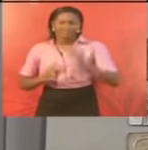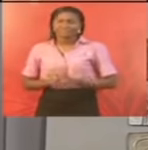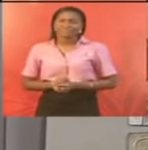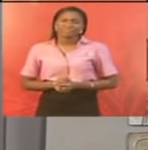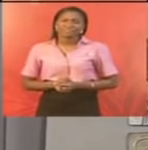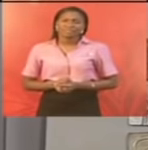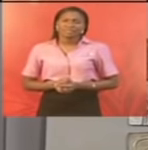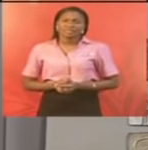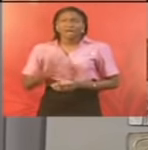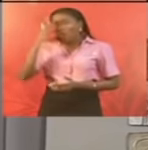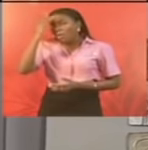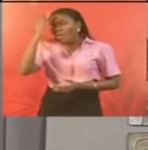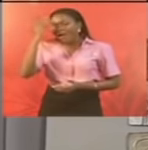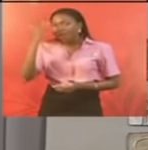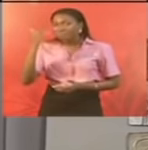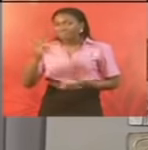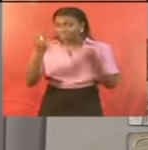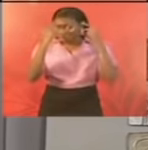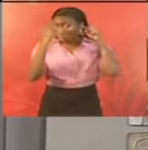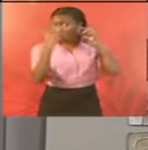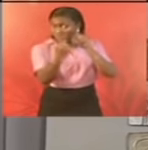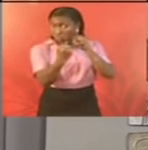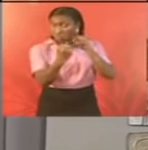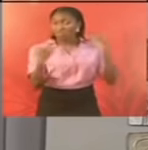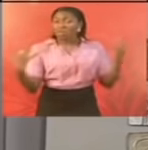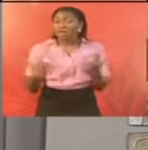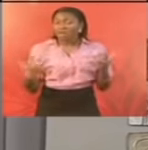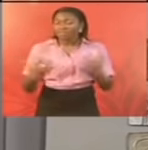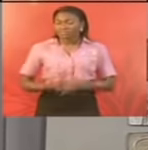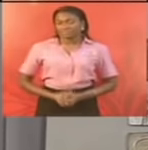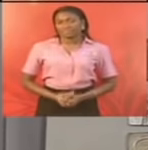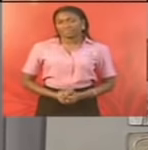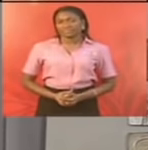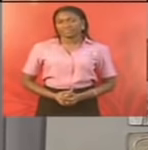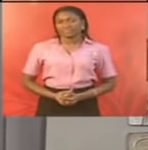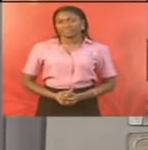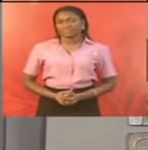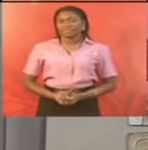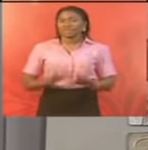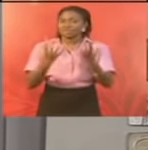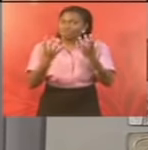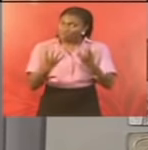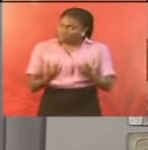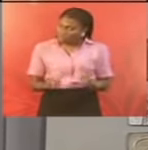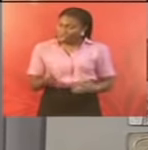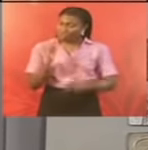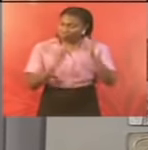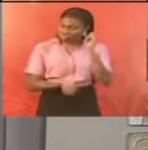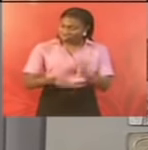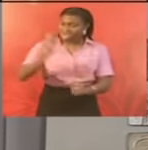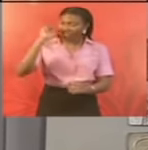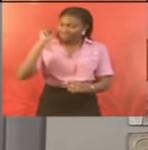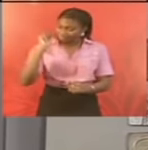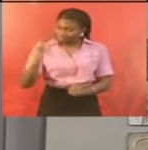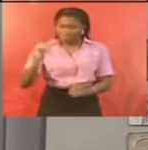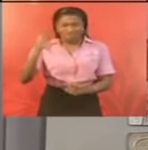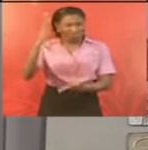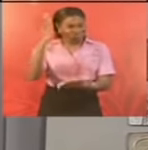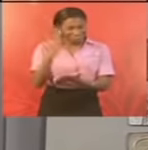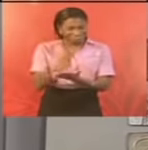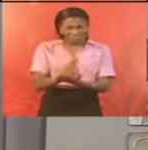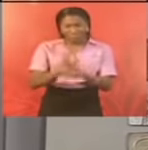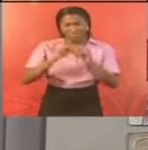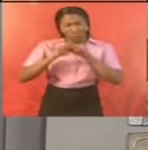strategic objective, which is still valid, is to turn this country back from community spread